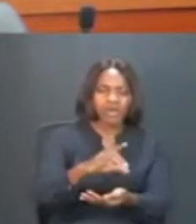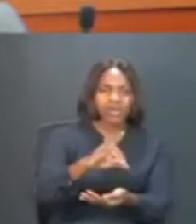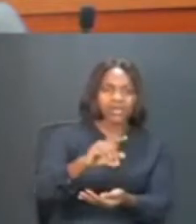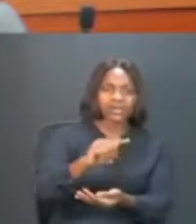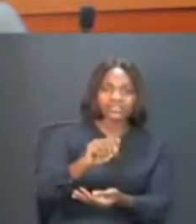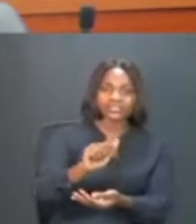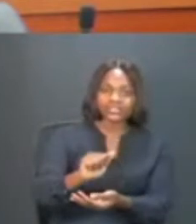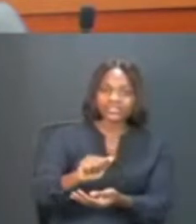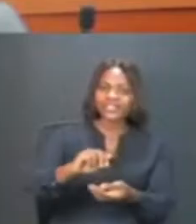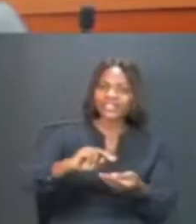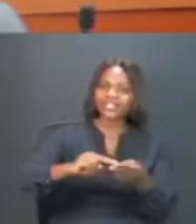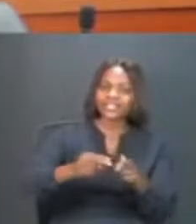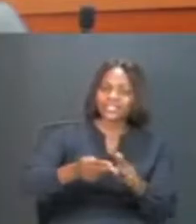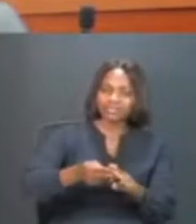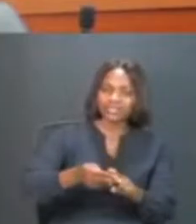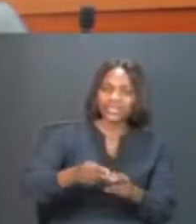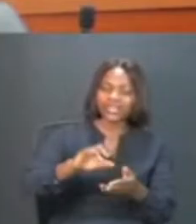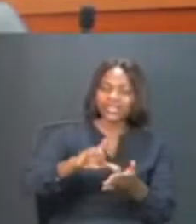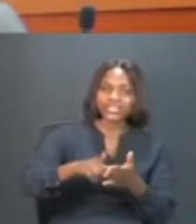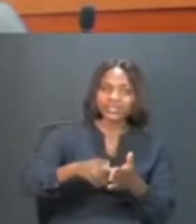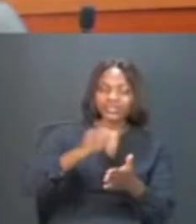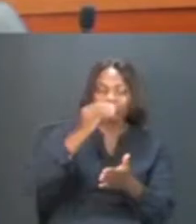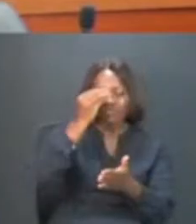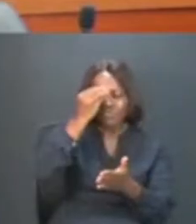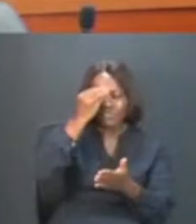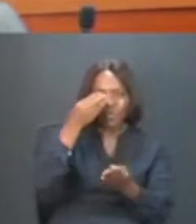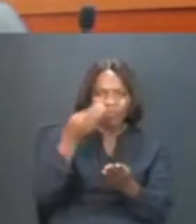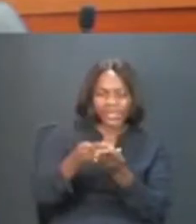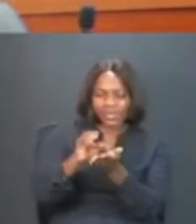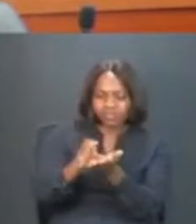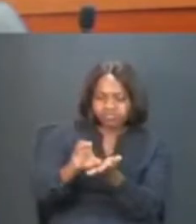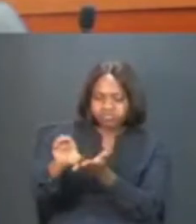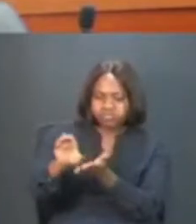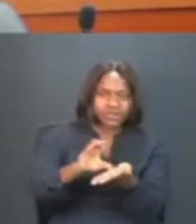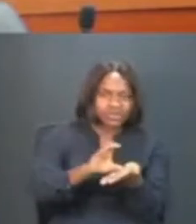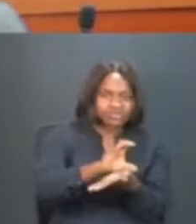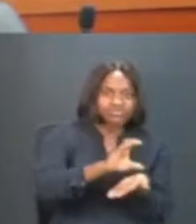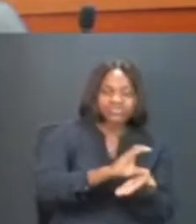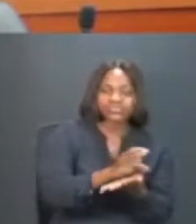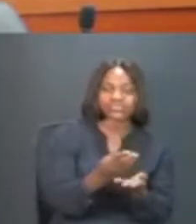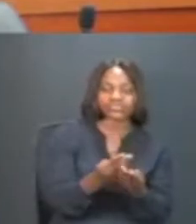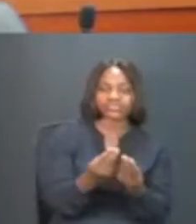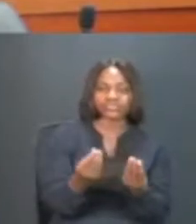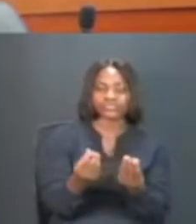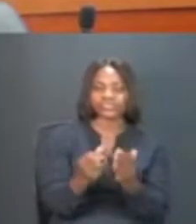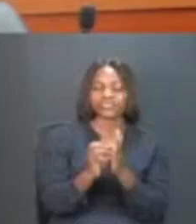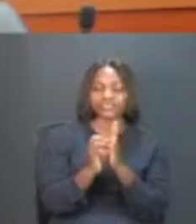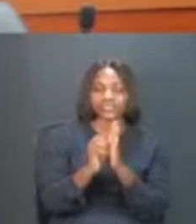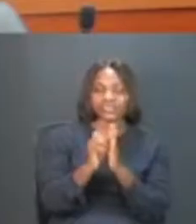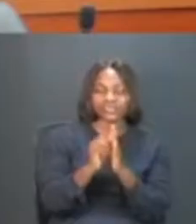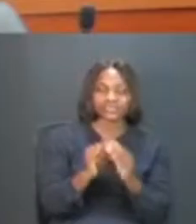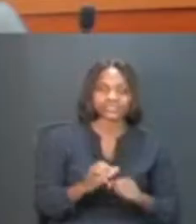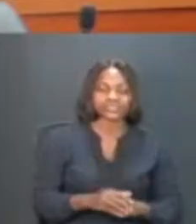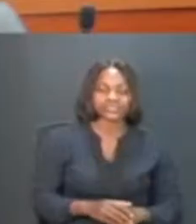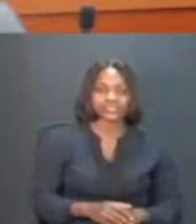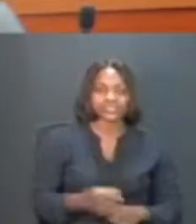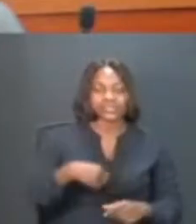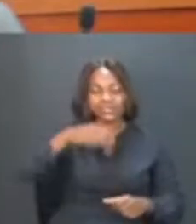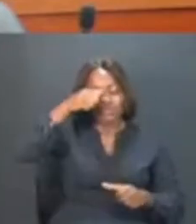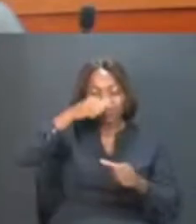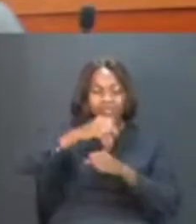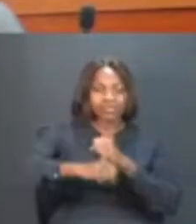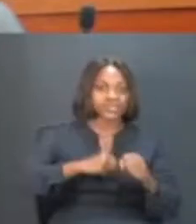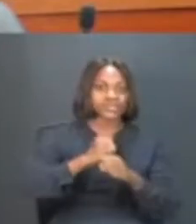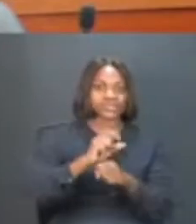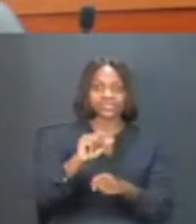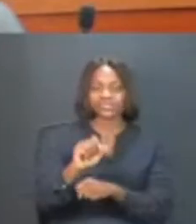be able to plan on resource allocation towards addressing cancers. Mr. Speaker, I do recall that since